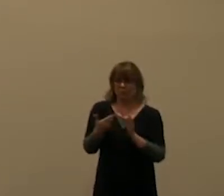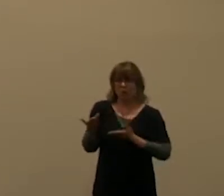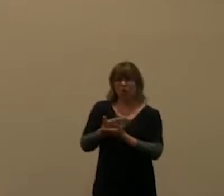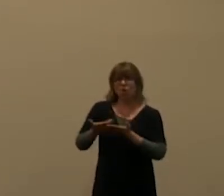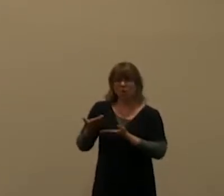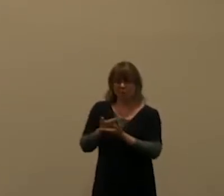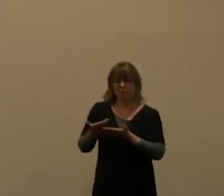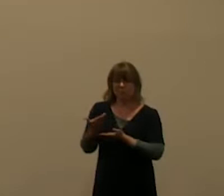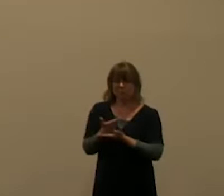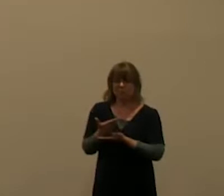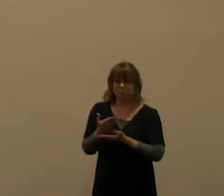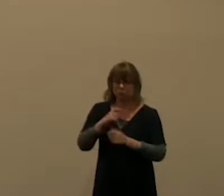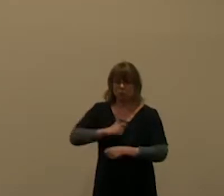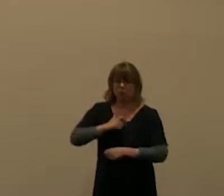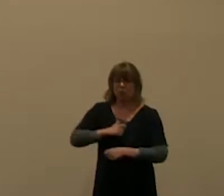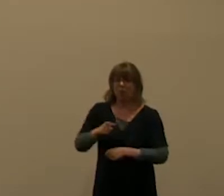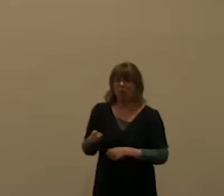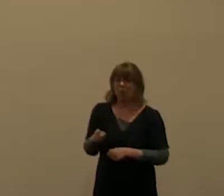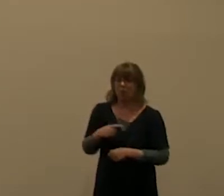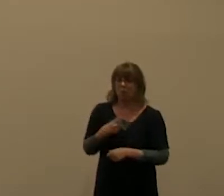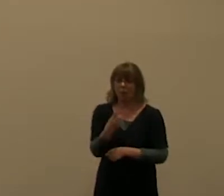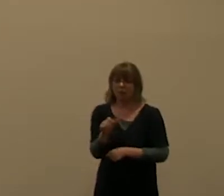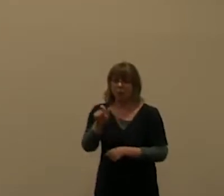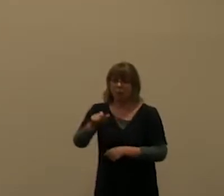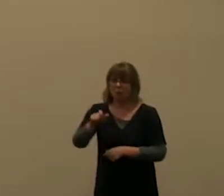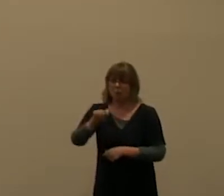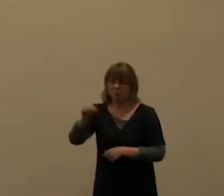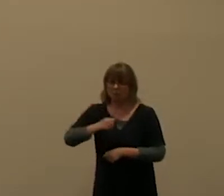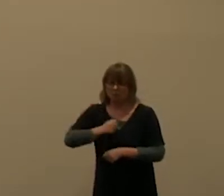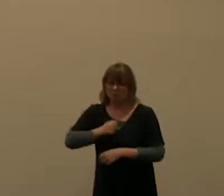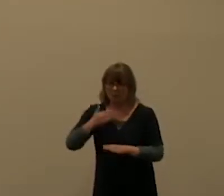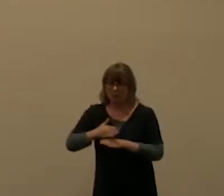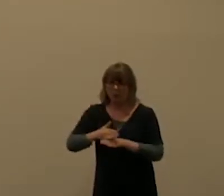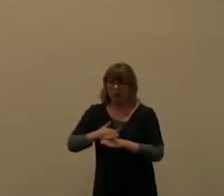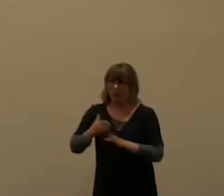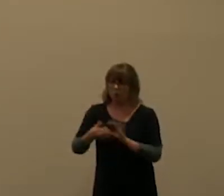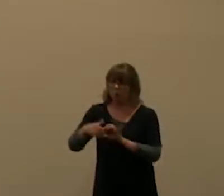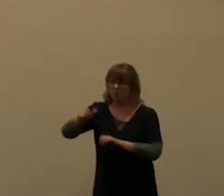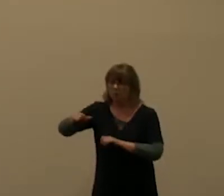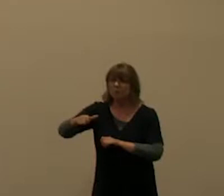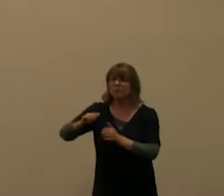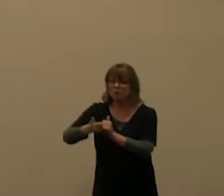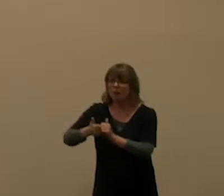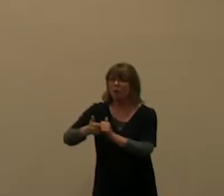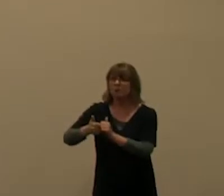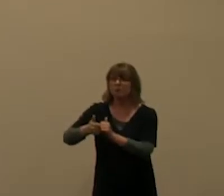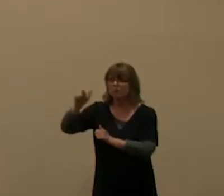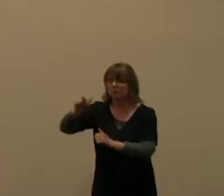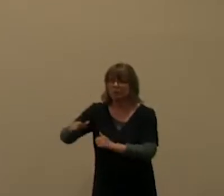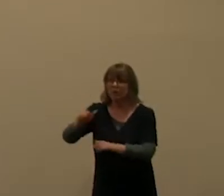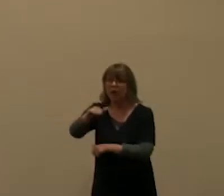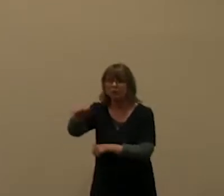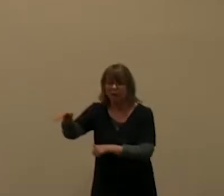I almost do 100% of my work is all with customers or partners, suppliers,